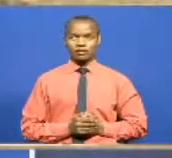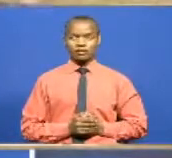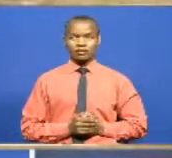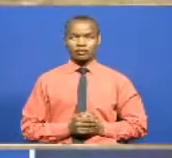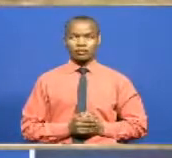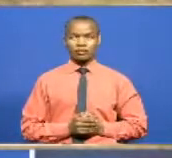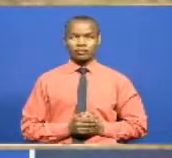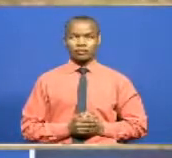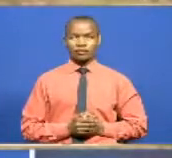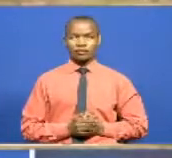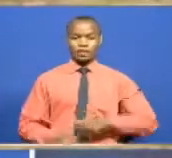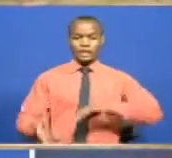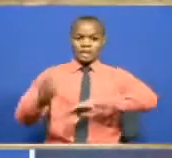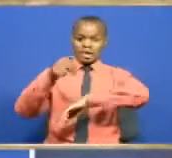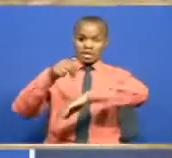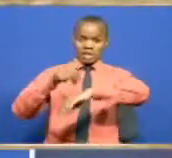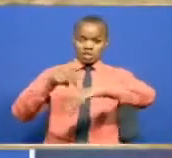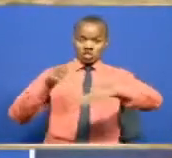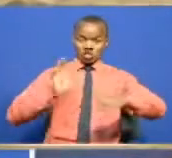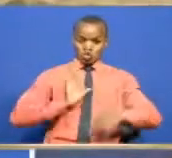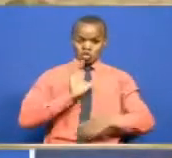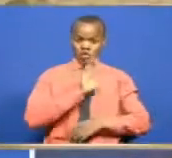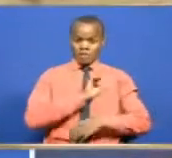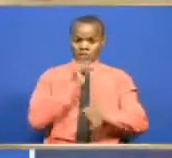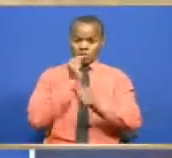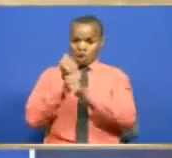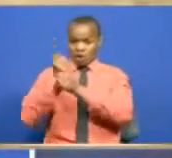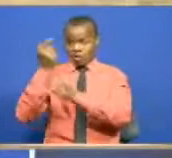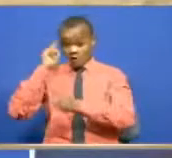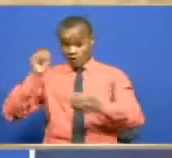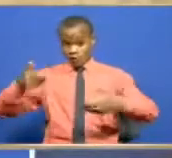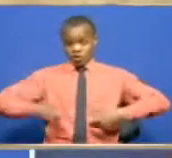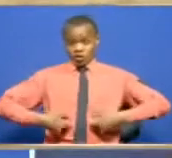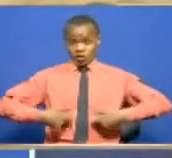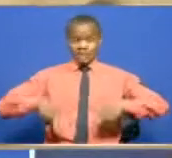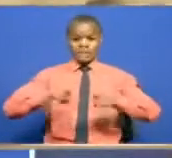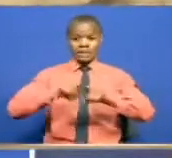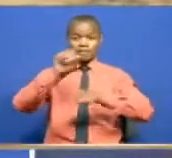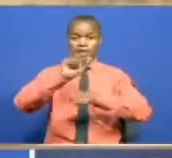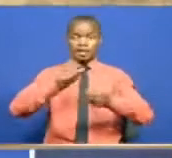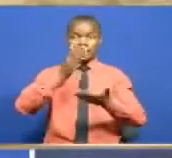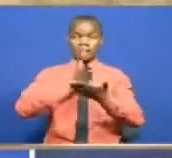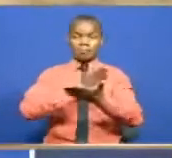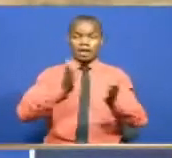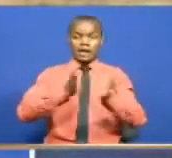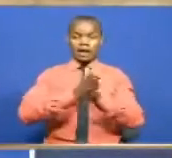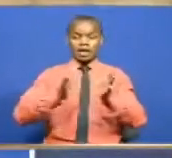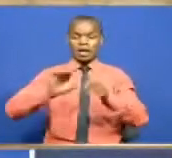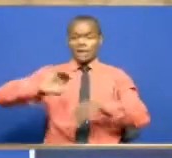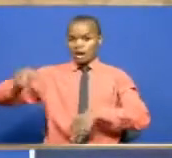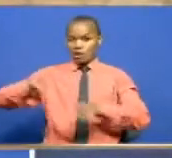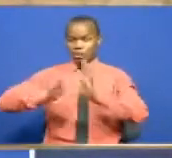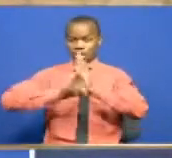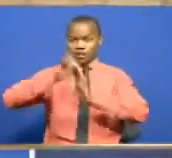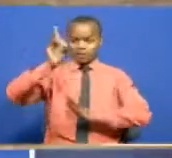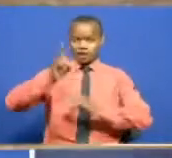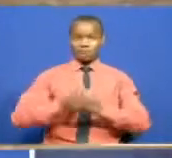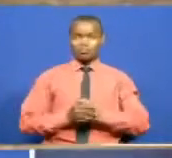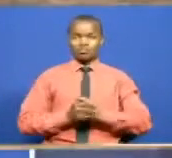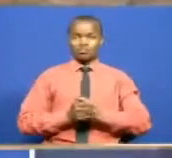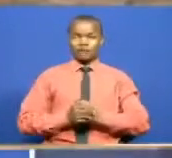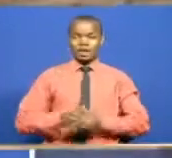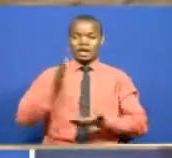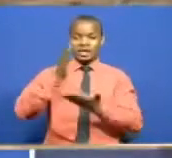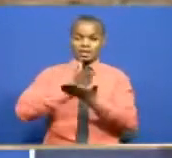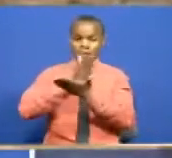The National Steering Committee of the Kazi Mtaani, comprising of the State Department of Housing and Urban Development, the State Department of Interior